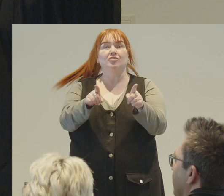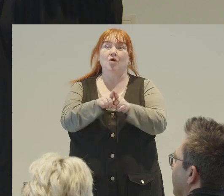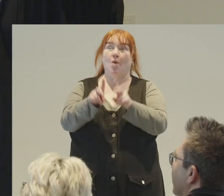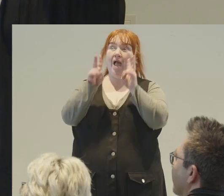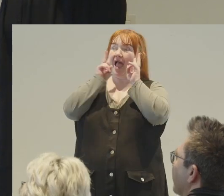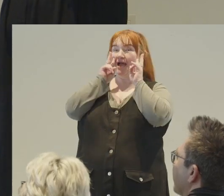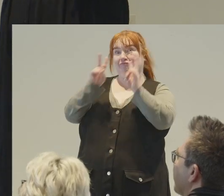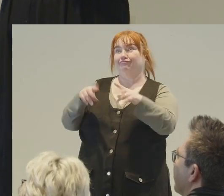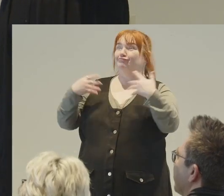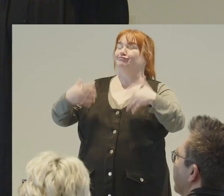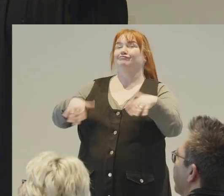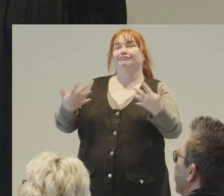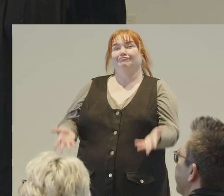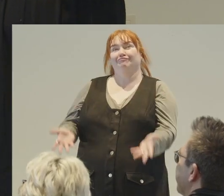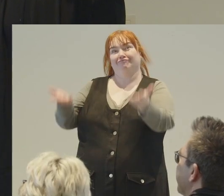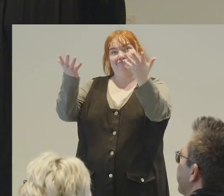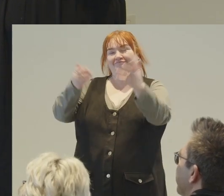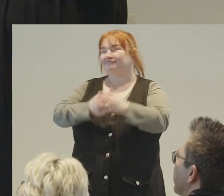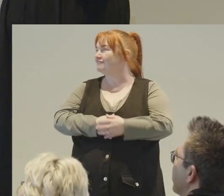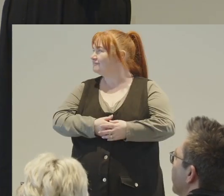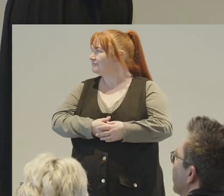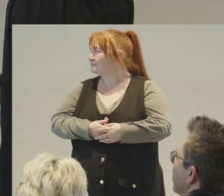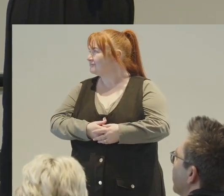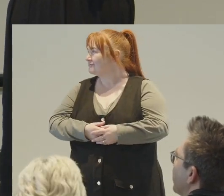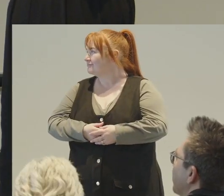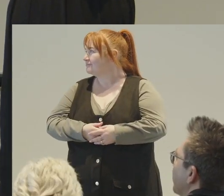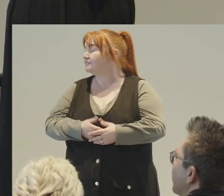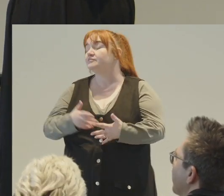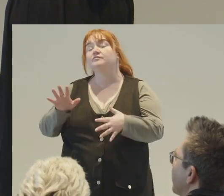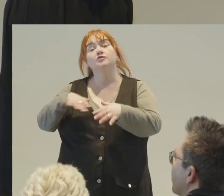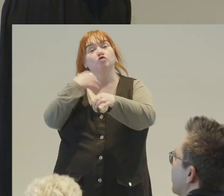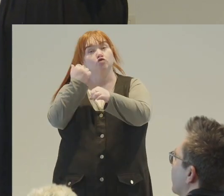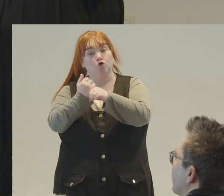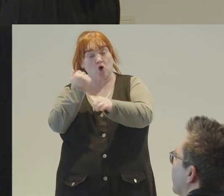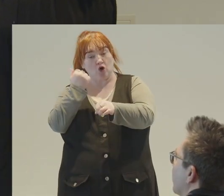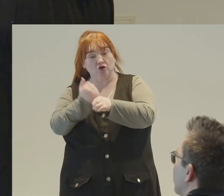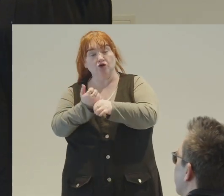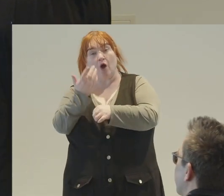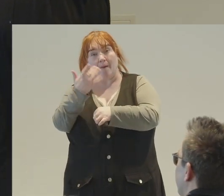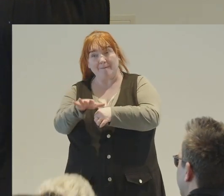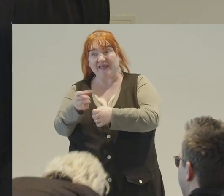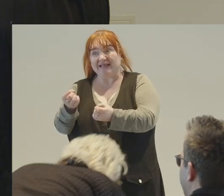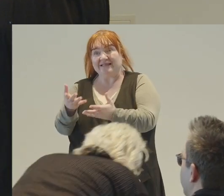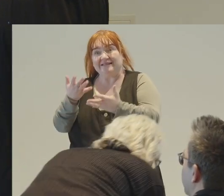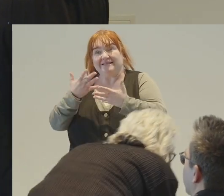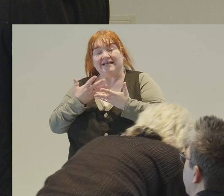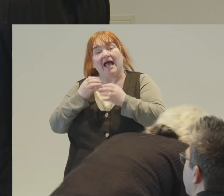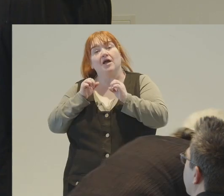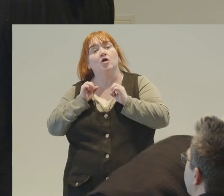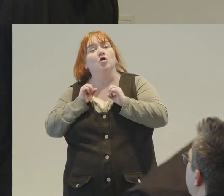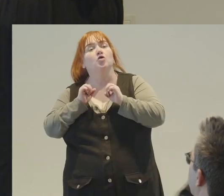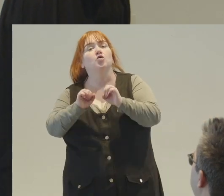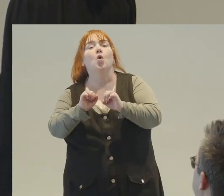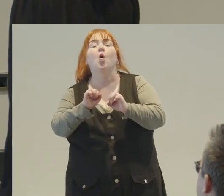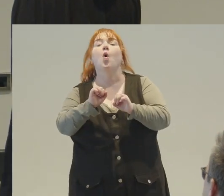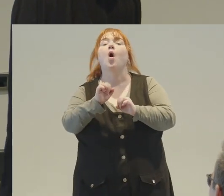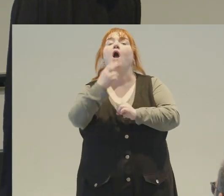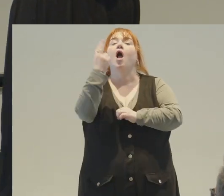amazing. And Georgia, you said you're a artist at DIY, so